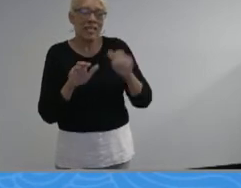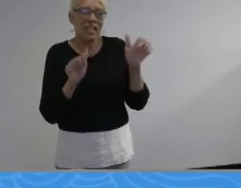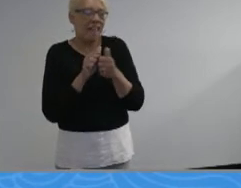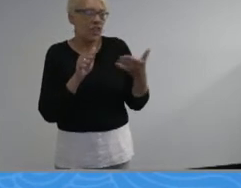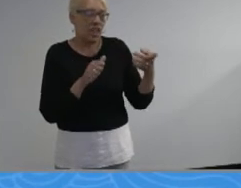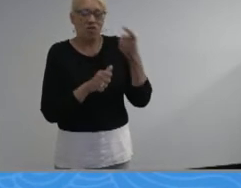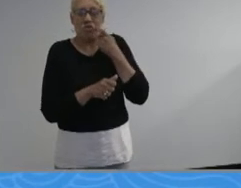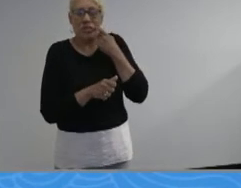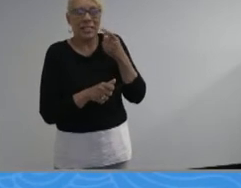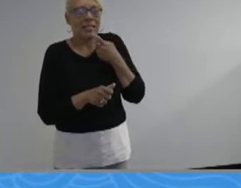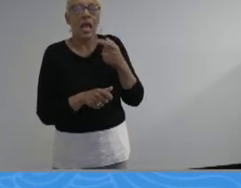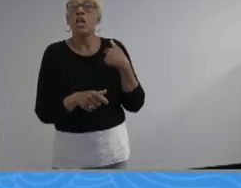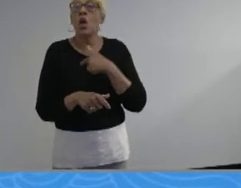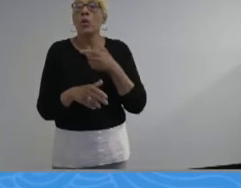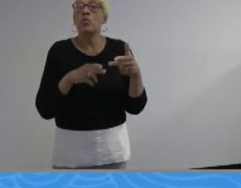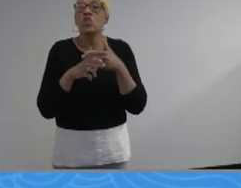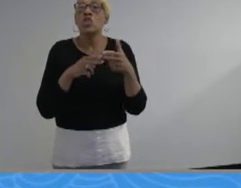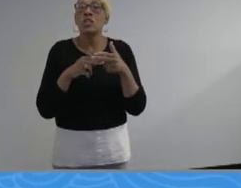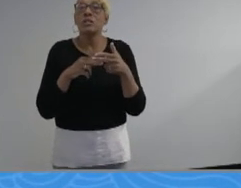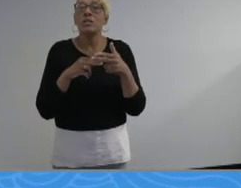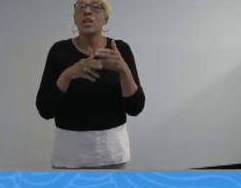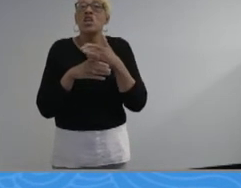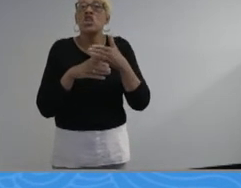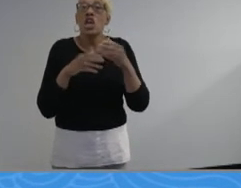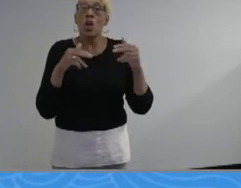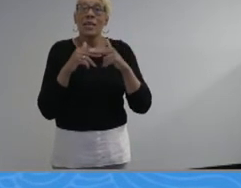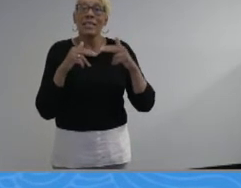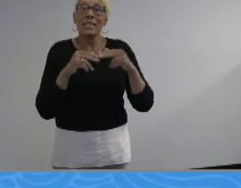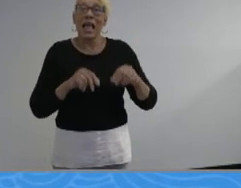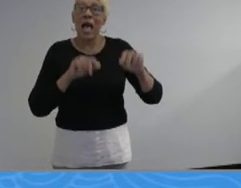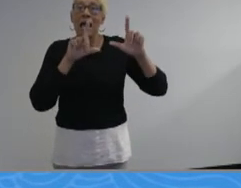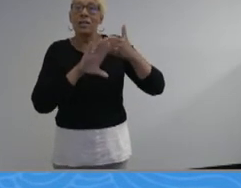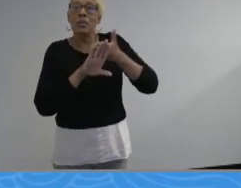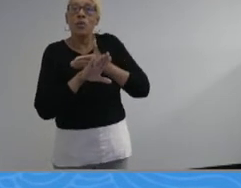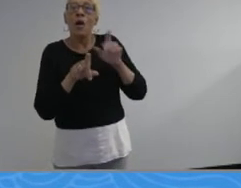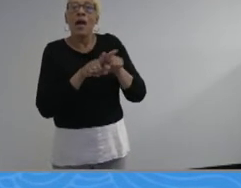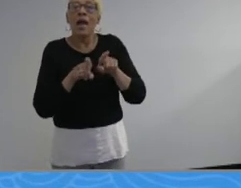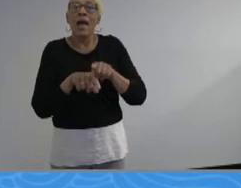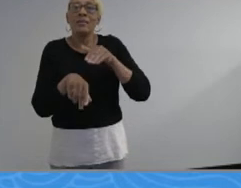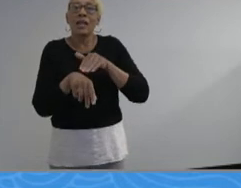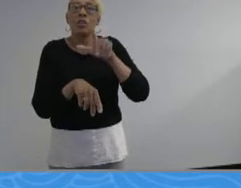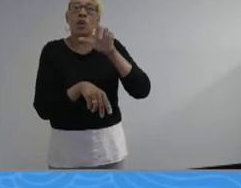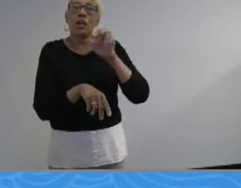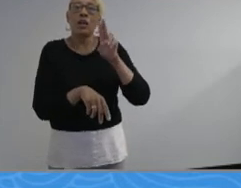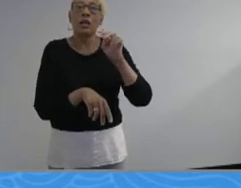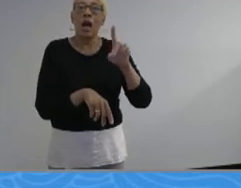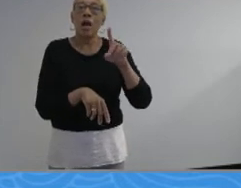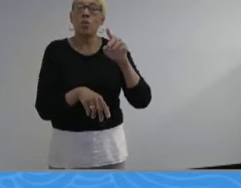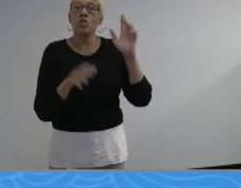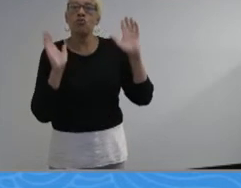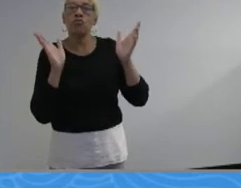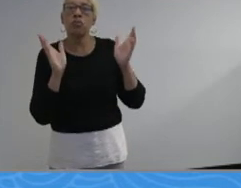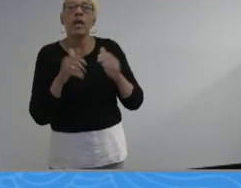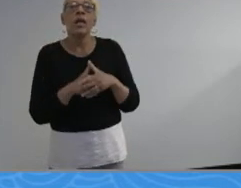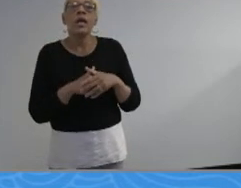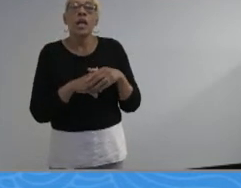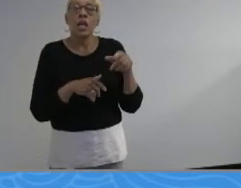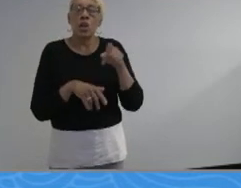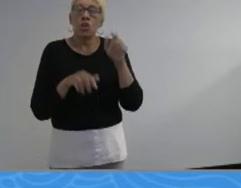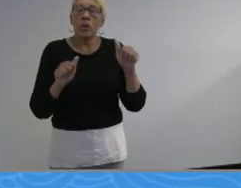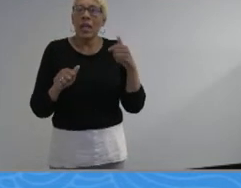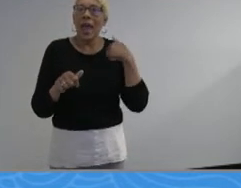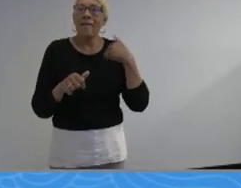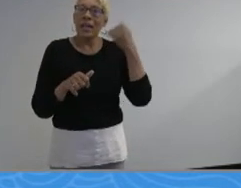some slides earlier, right? As Dr. Lund was talking, and you could have an idea of the percentage of high